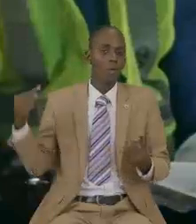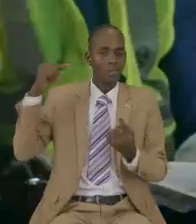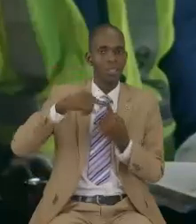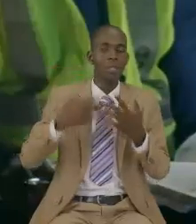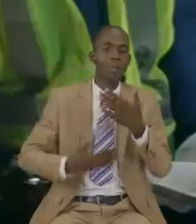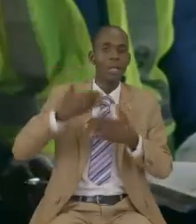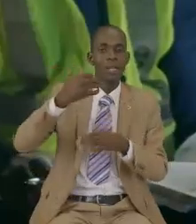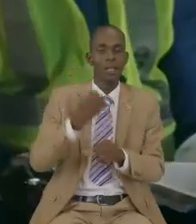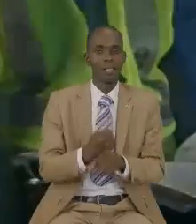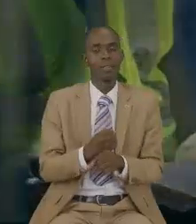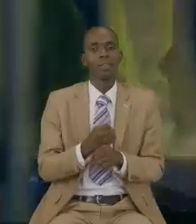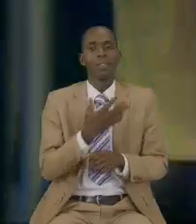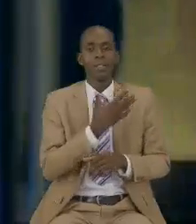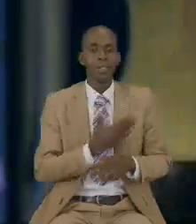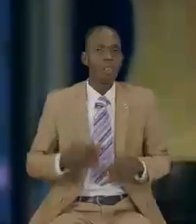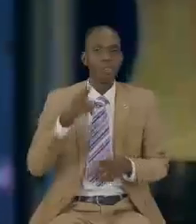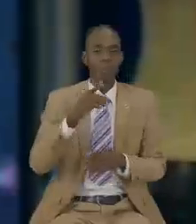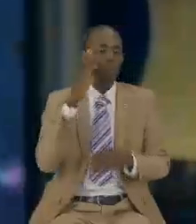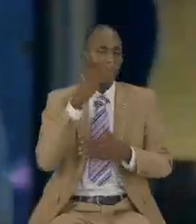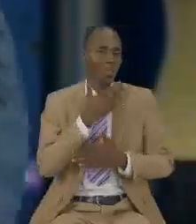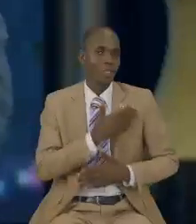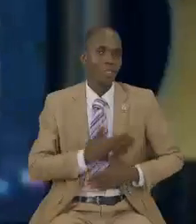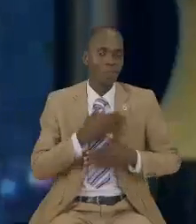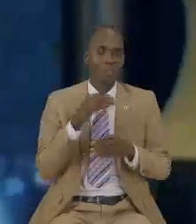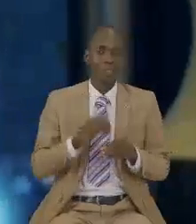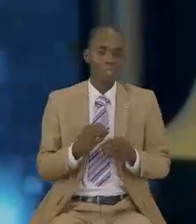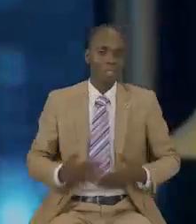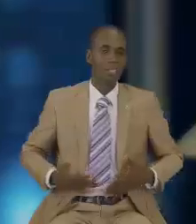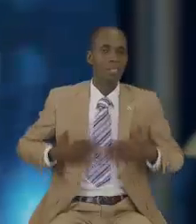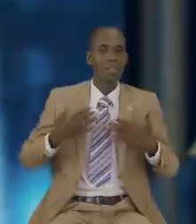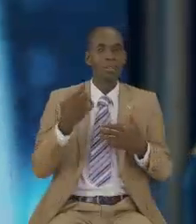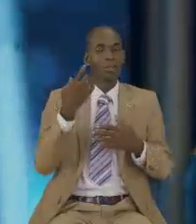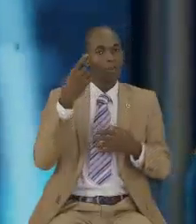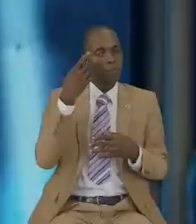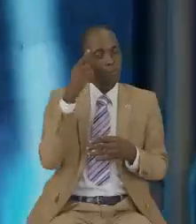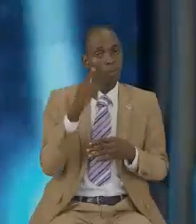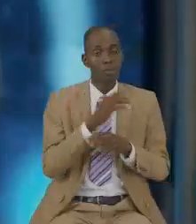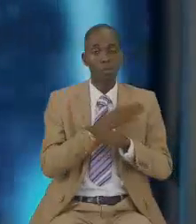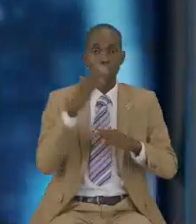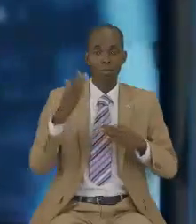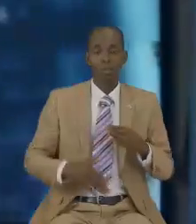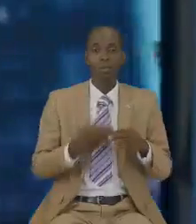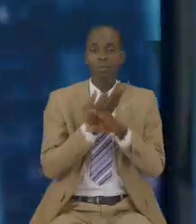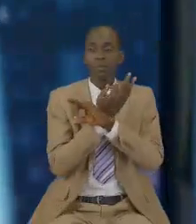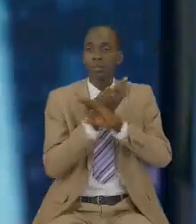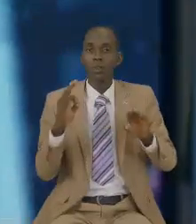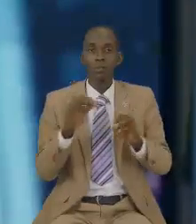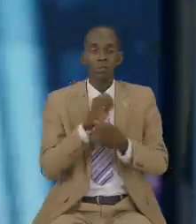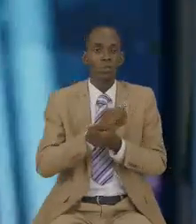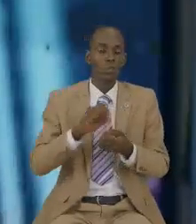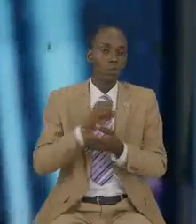year, and you will enjoy a life of total freedom, supernatural